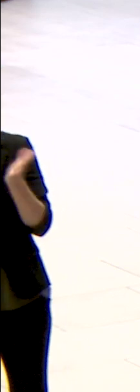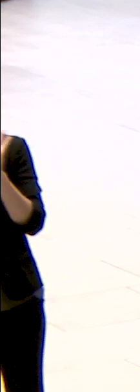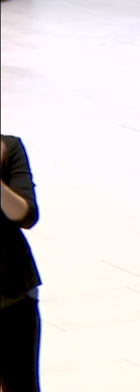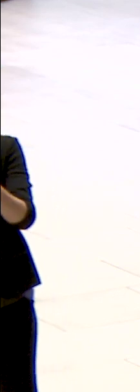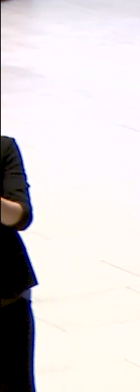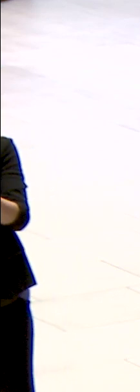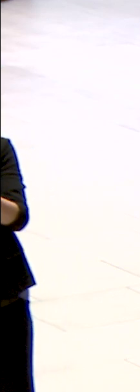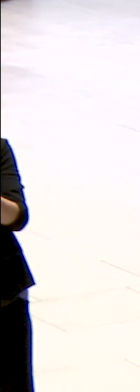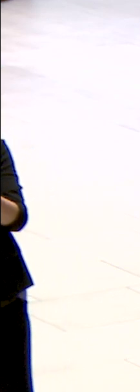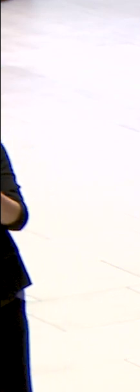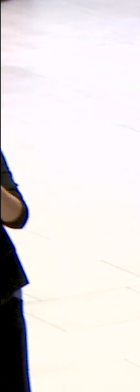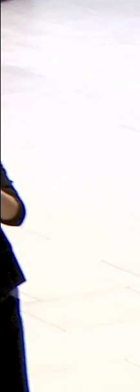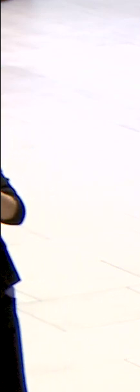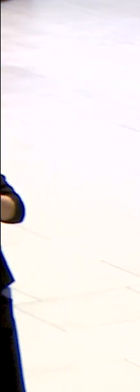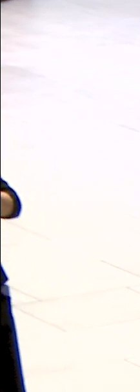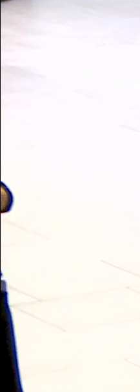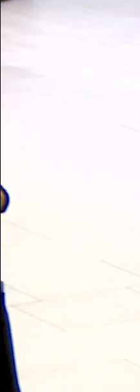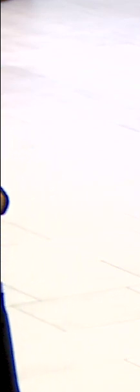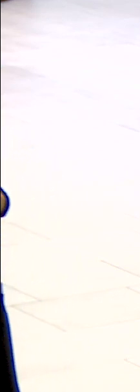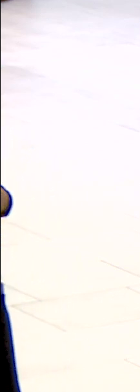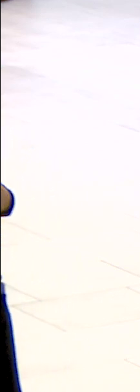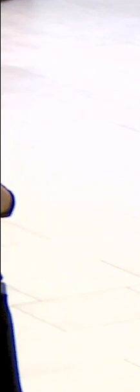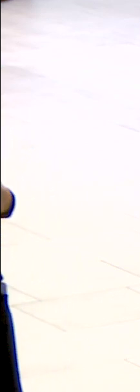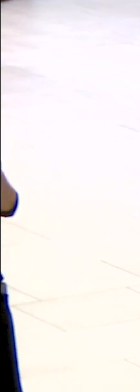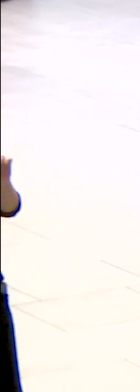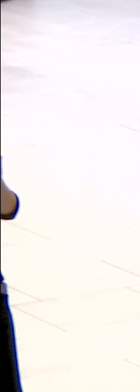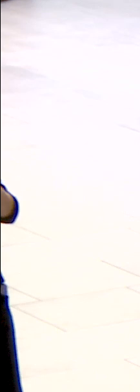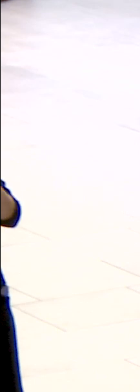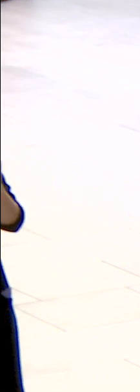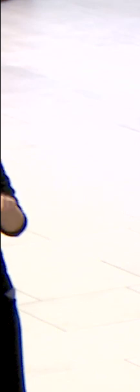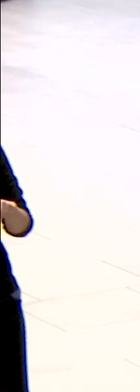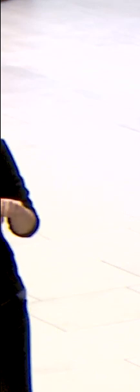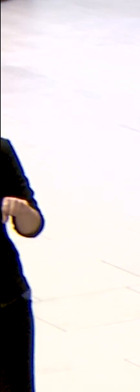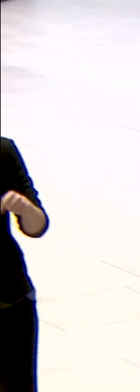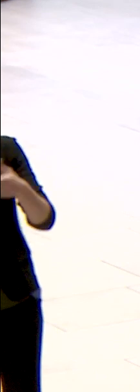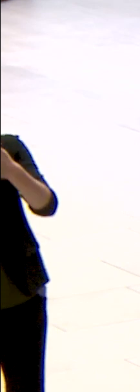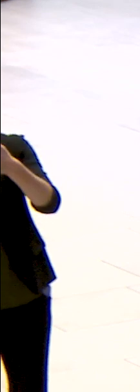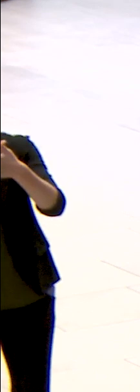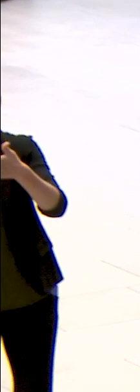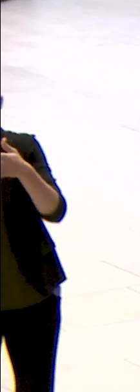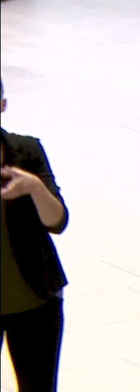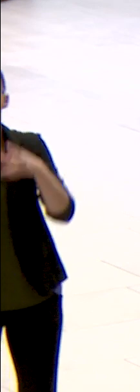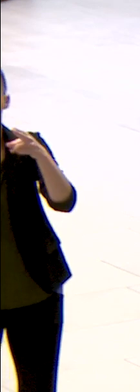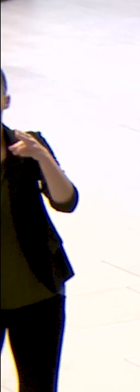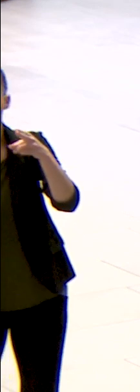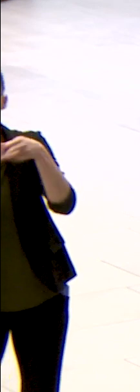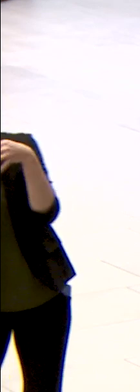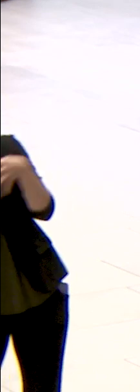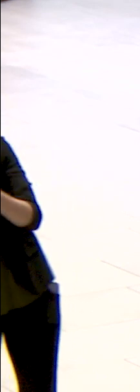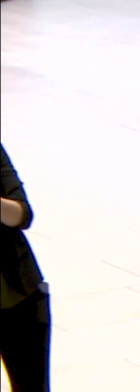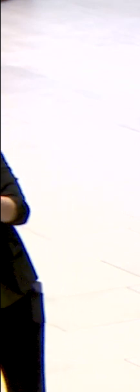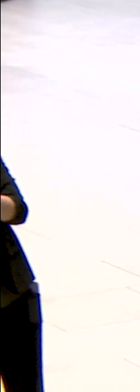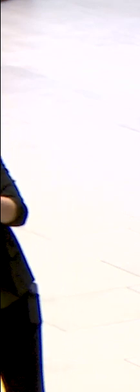guys look ahead, up above, you'll hopefully this thing will work, and you'll have it. We're gonna play a little bit of a clip that describes what MeToo is, and then we're gonna